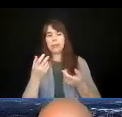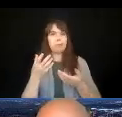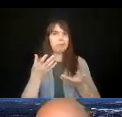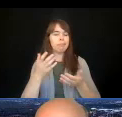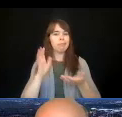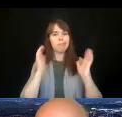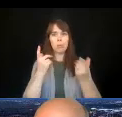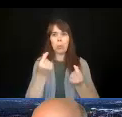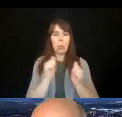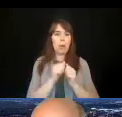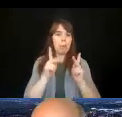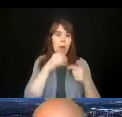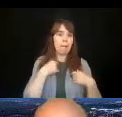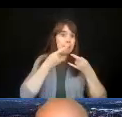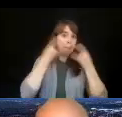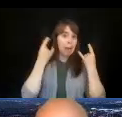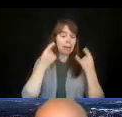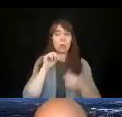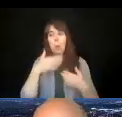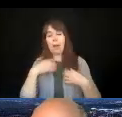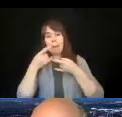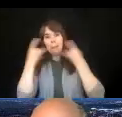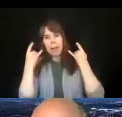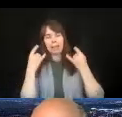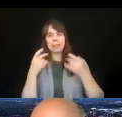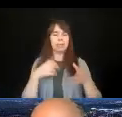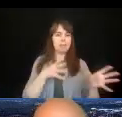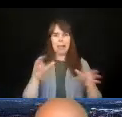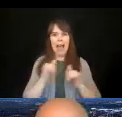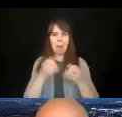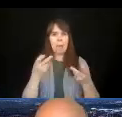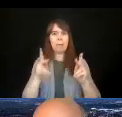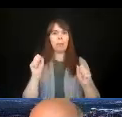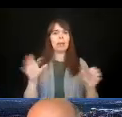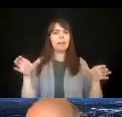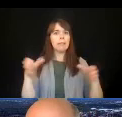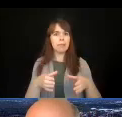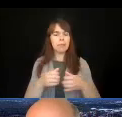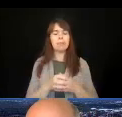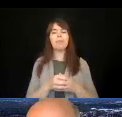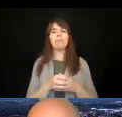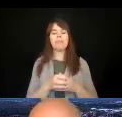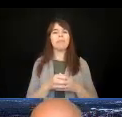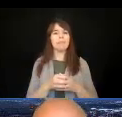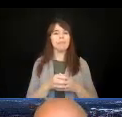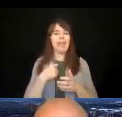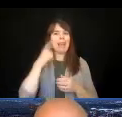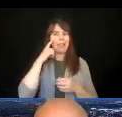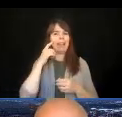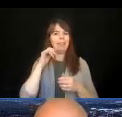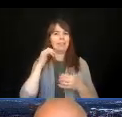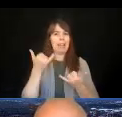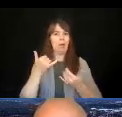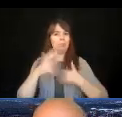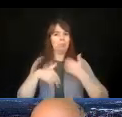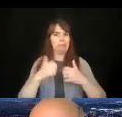versus unvaccinated employees, students, and others. And so I see that kind of coming together with